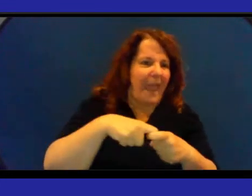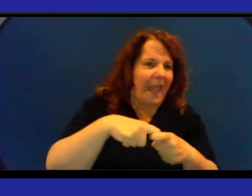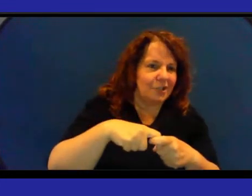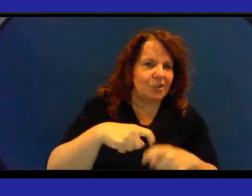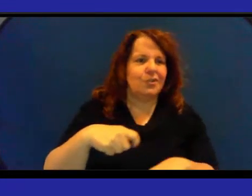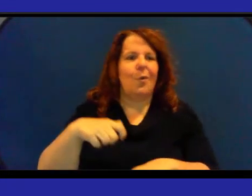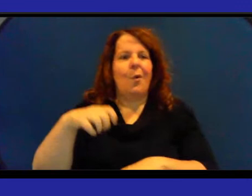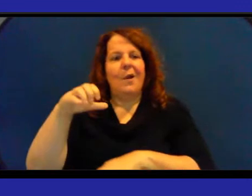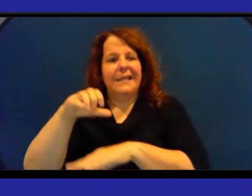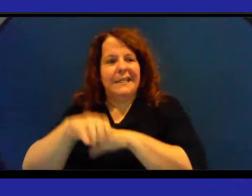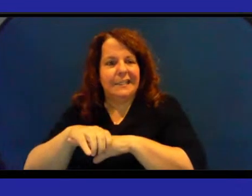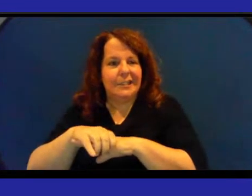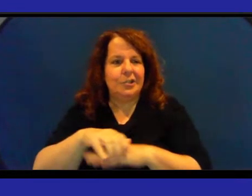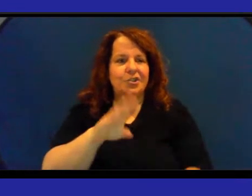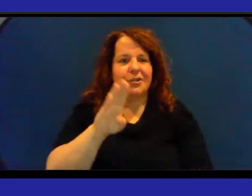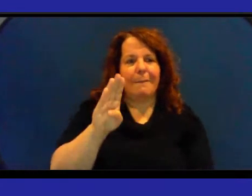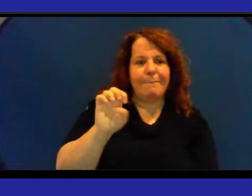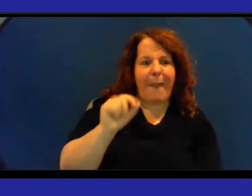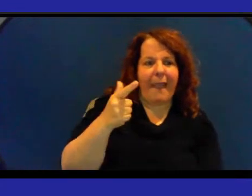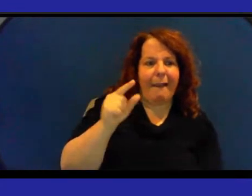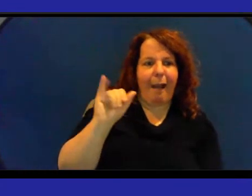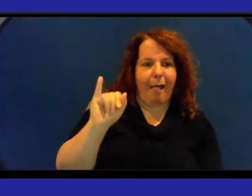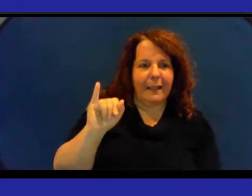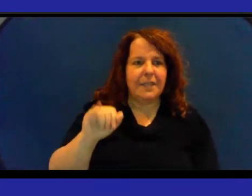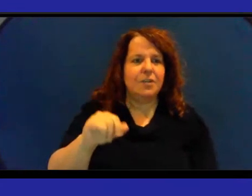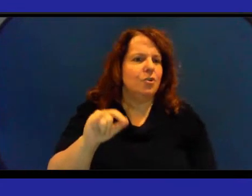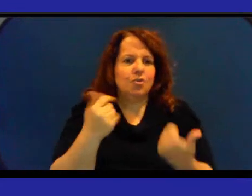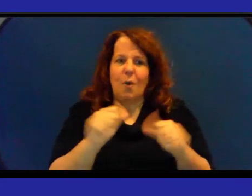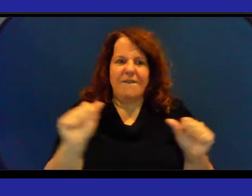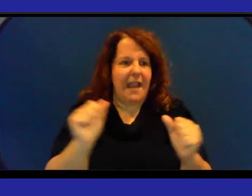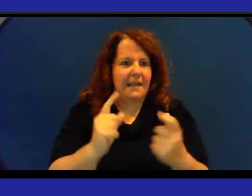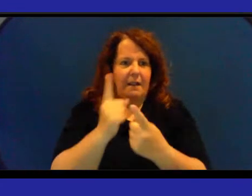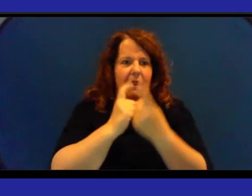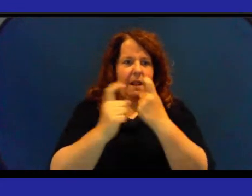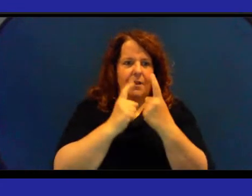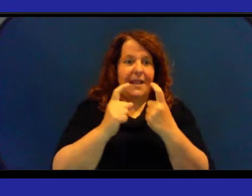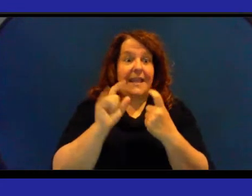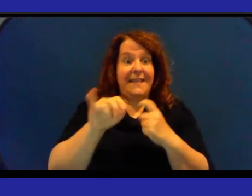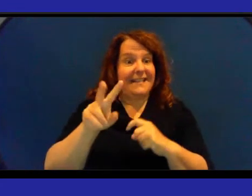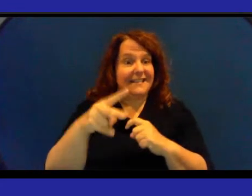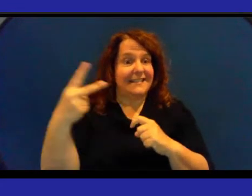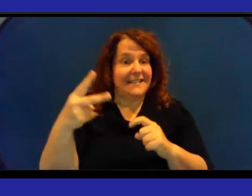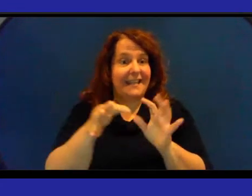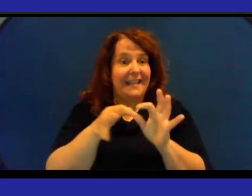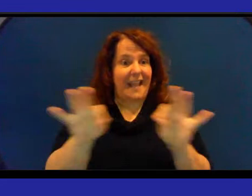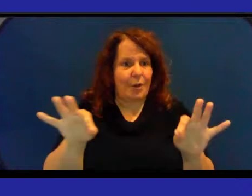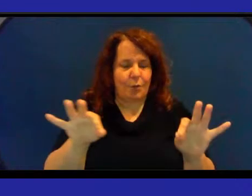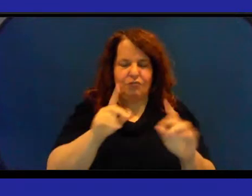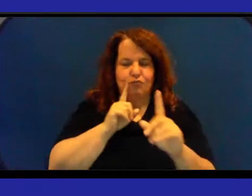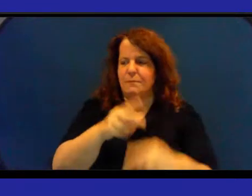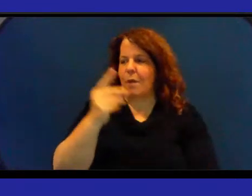second language. And so if questions come up or anything is needed in a second language, they're able to respond to that as well.